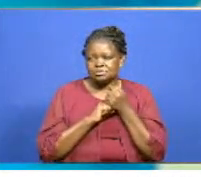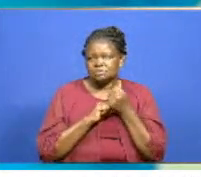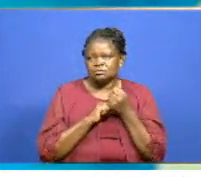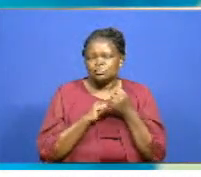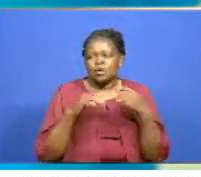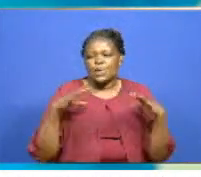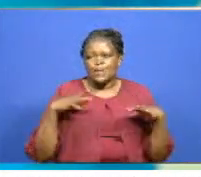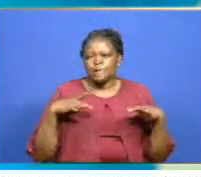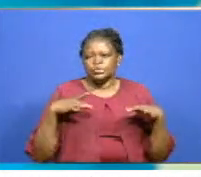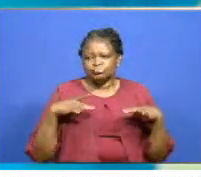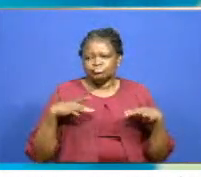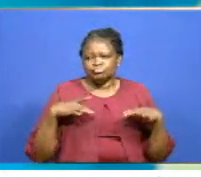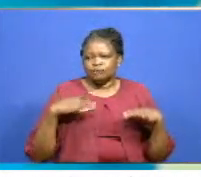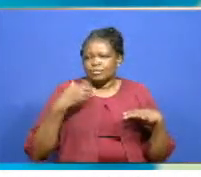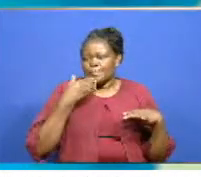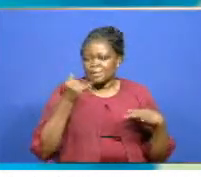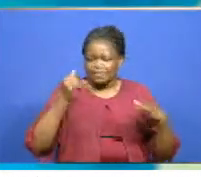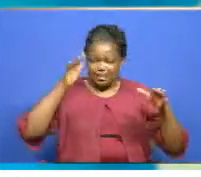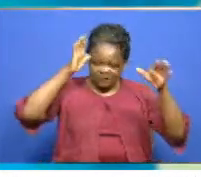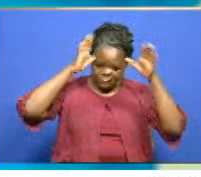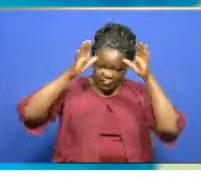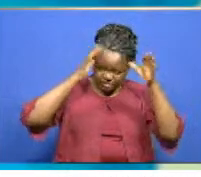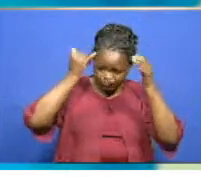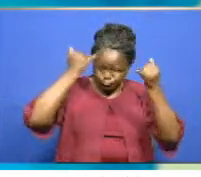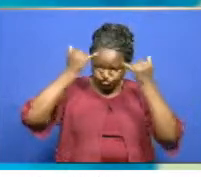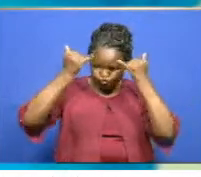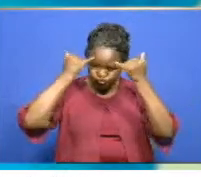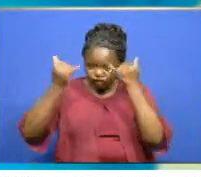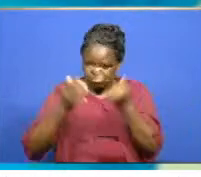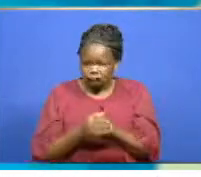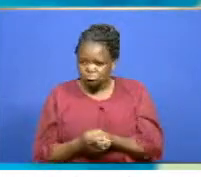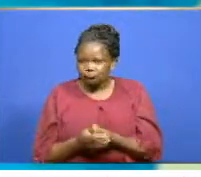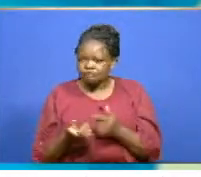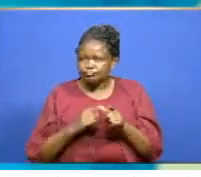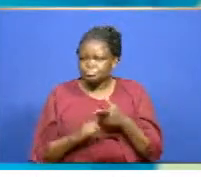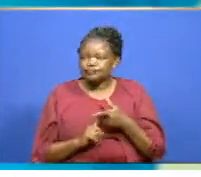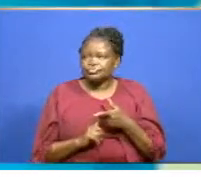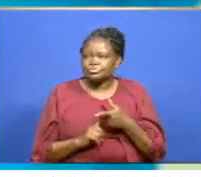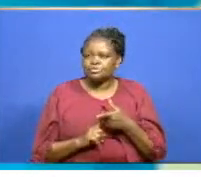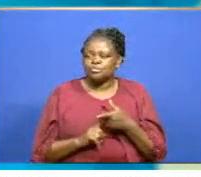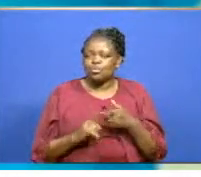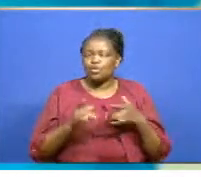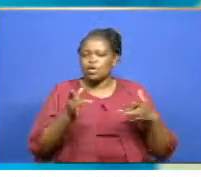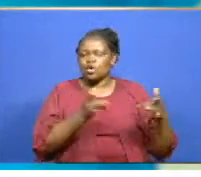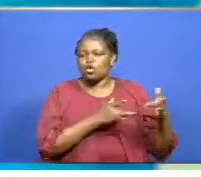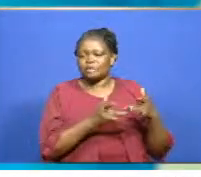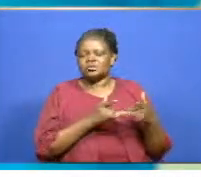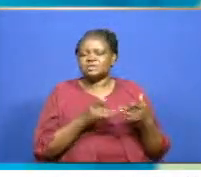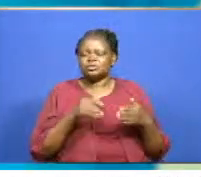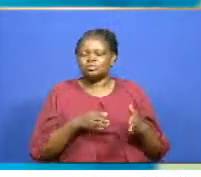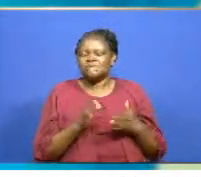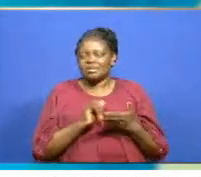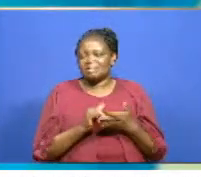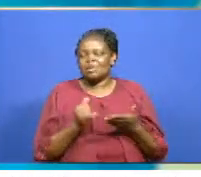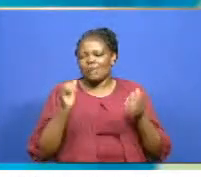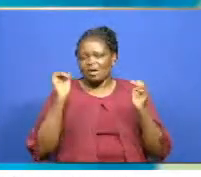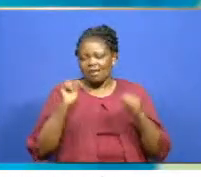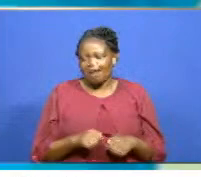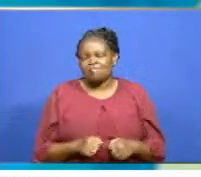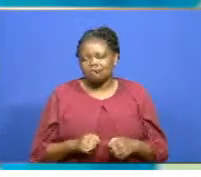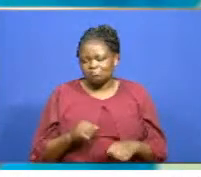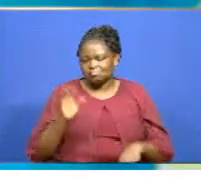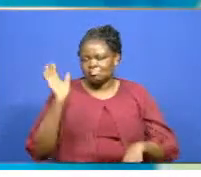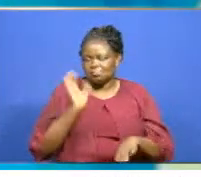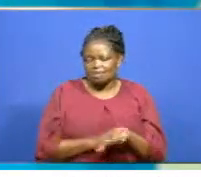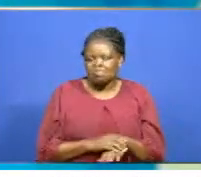the best in terms of innovation, creativity, entrepreneurship, then tunaangalia katika nafasi ambayo tunaweza kutap into